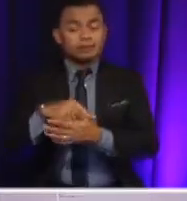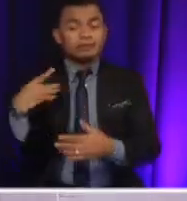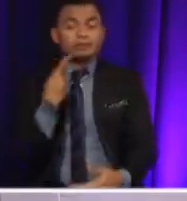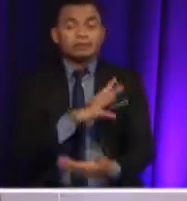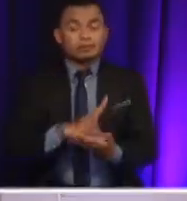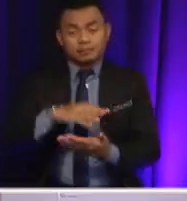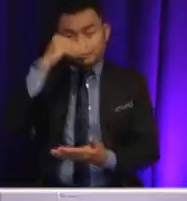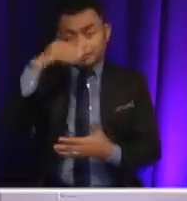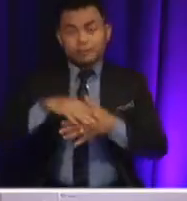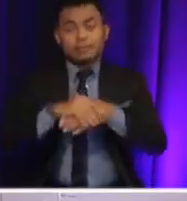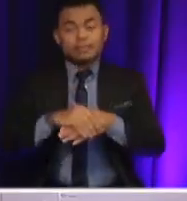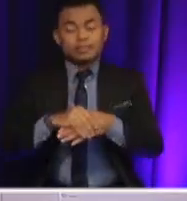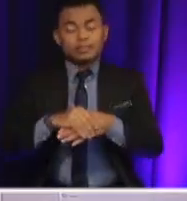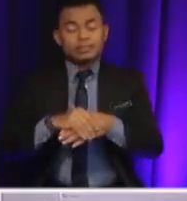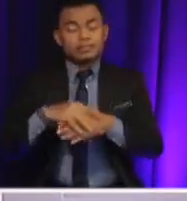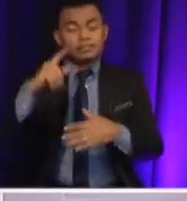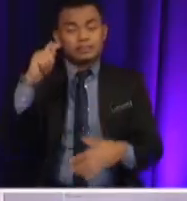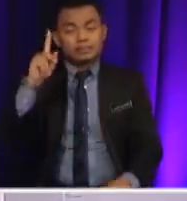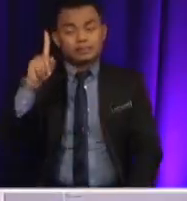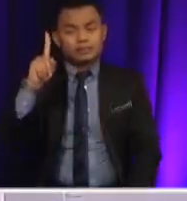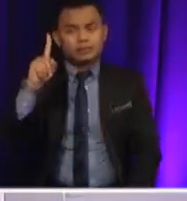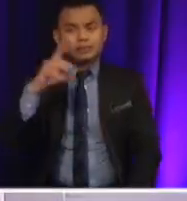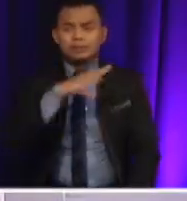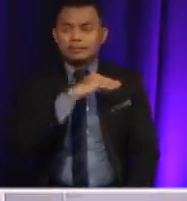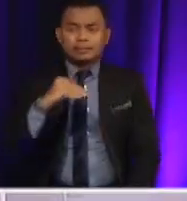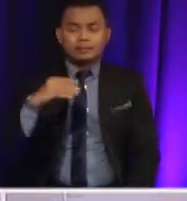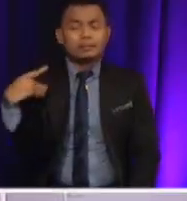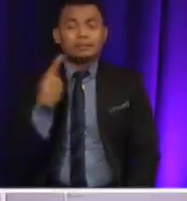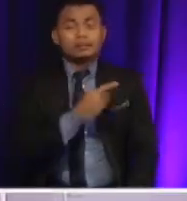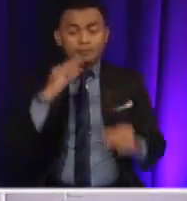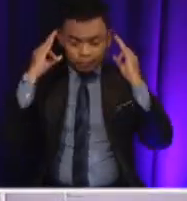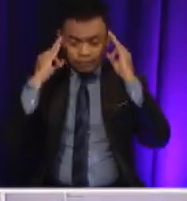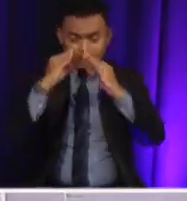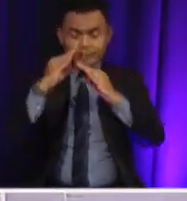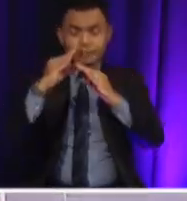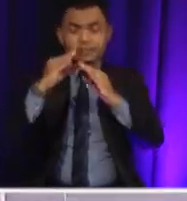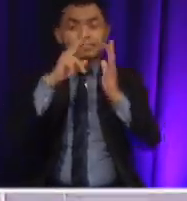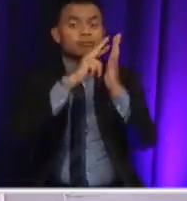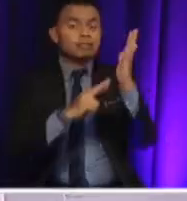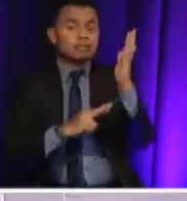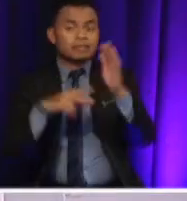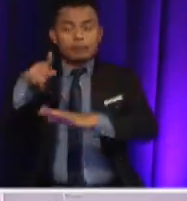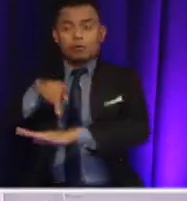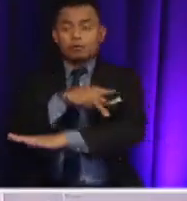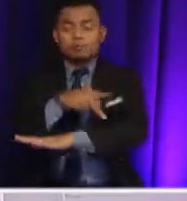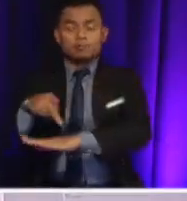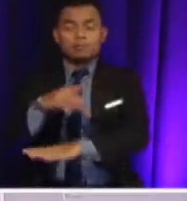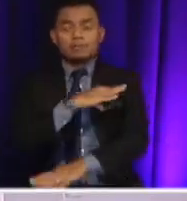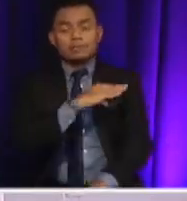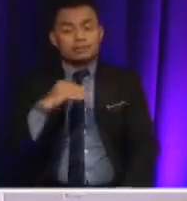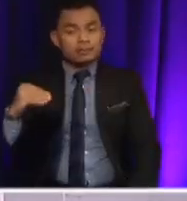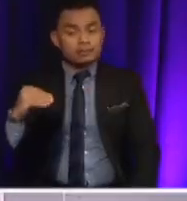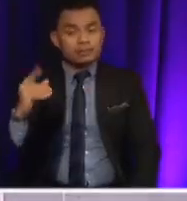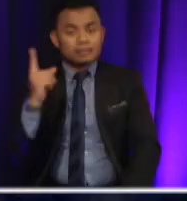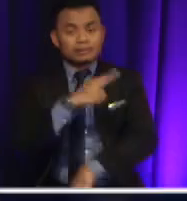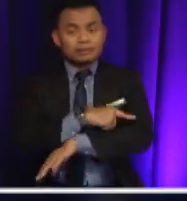and especially on reciting poem and many more in store for us together with me, Tivia, and Teacher Halimatul. Hello, teacher.